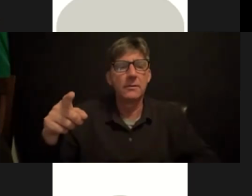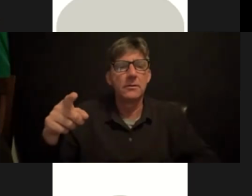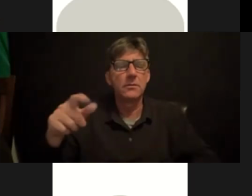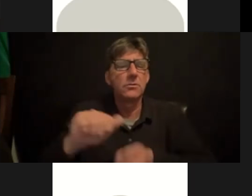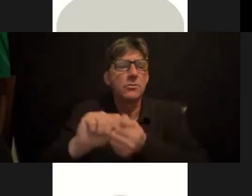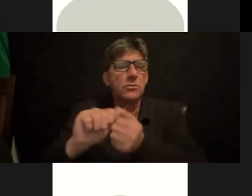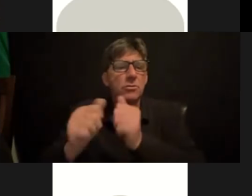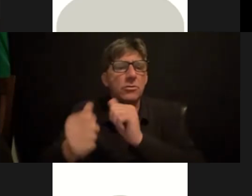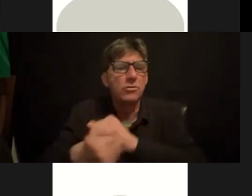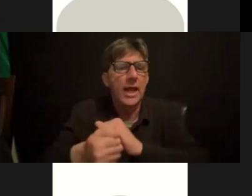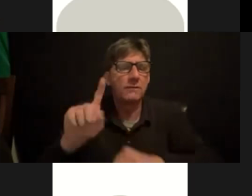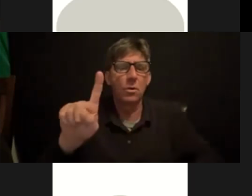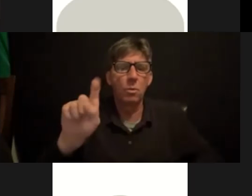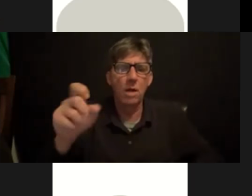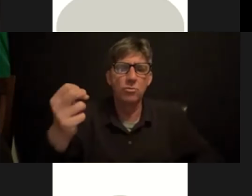the 112?